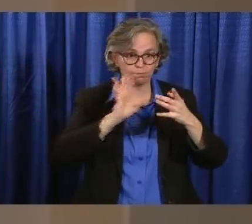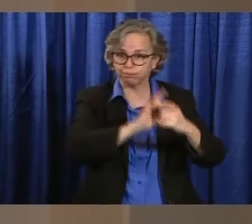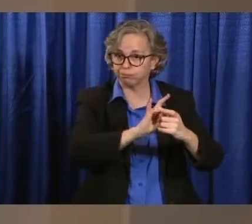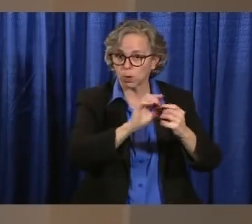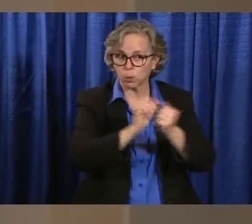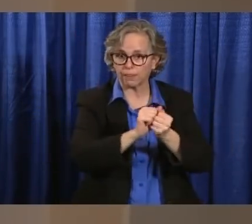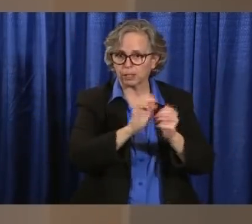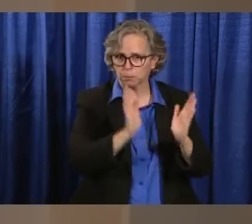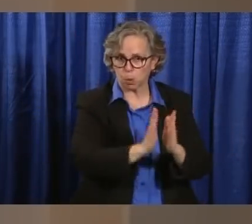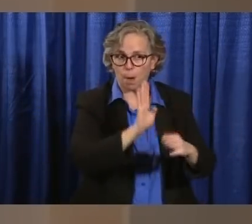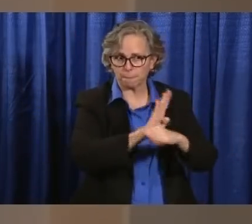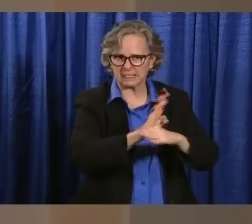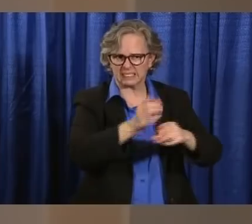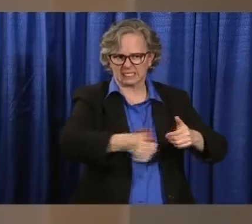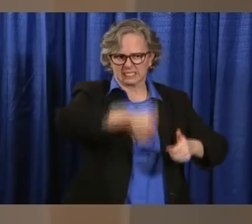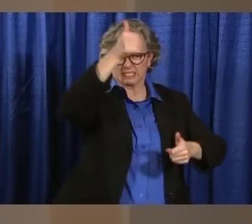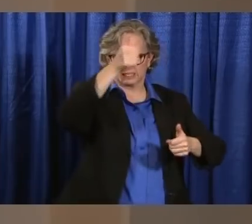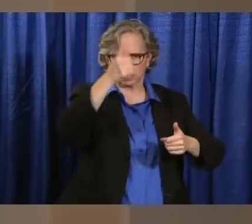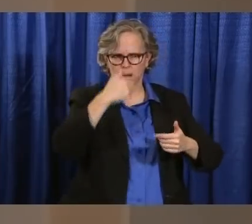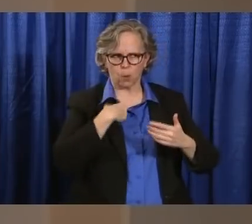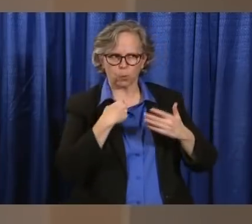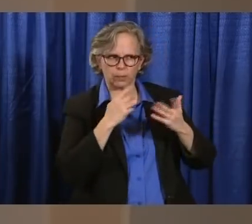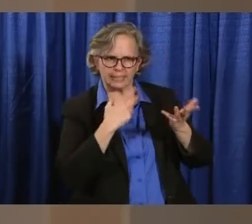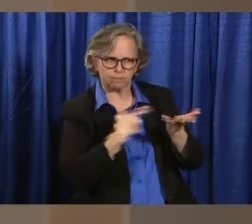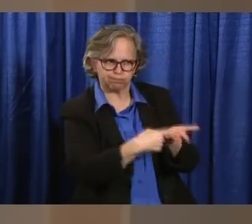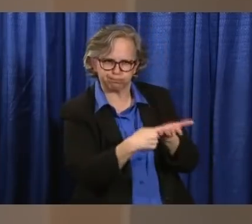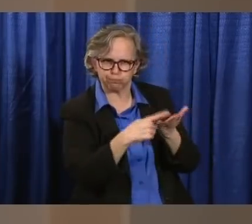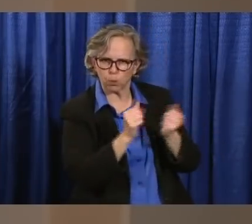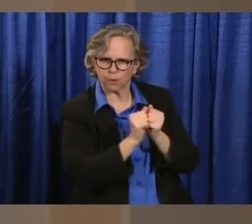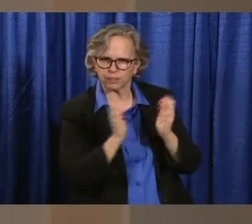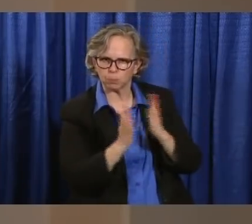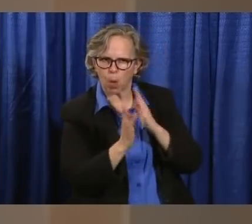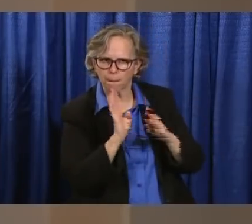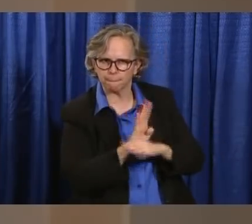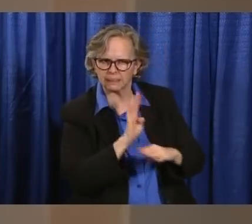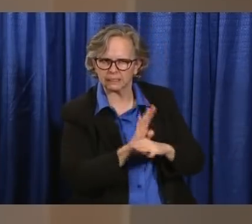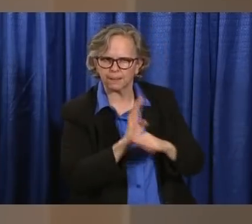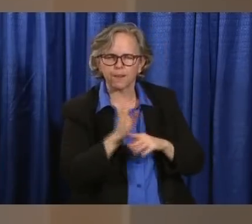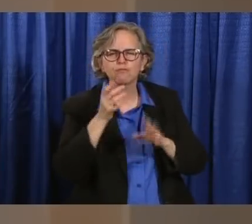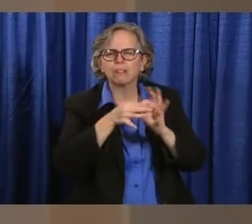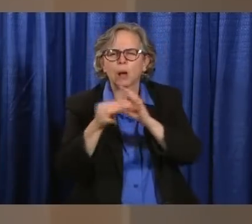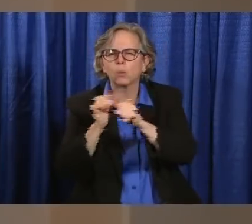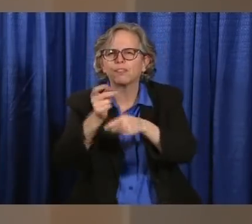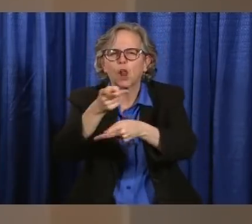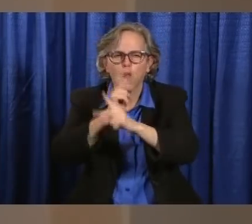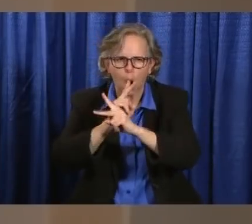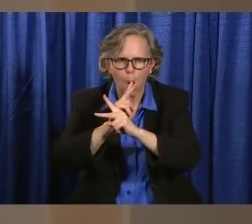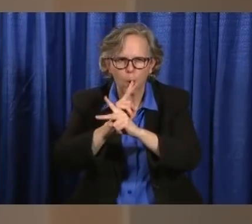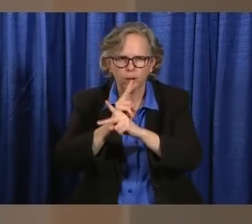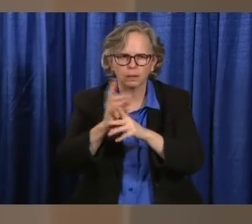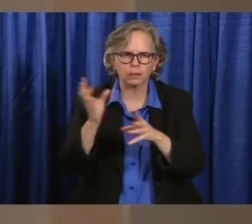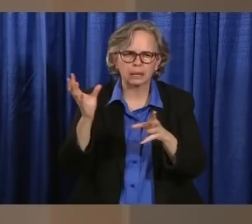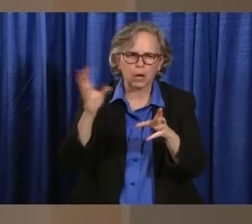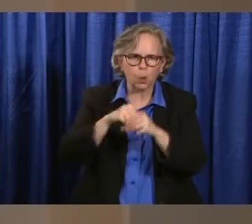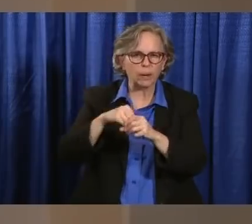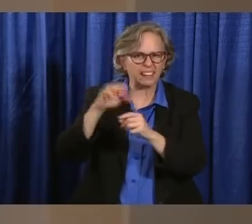are called the Payment Protection Program. This was passed in the CARE Act by Congress and signed by the